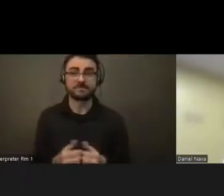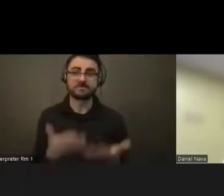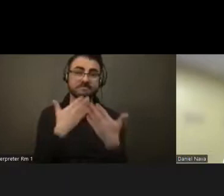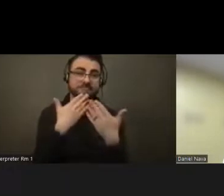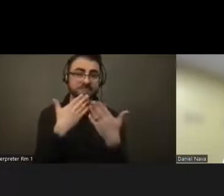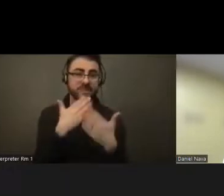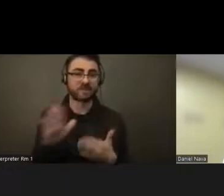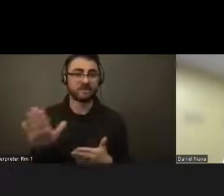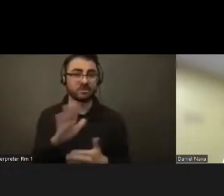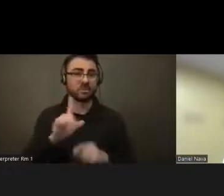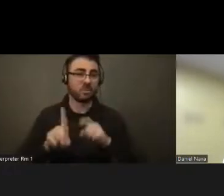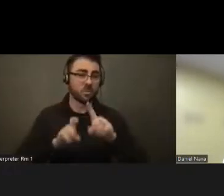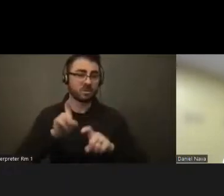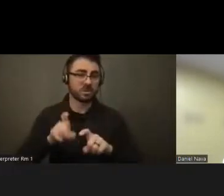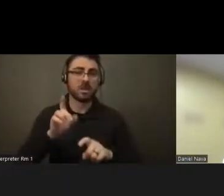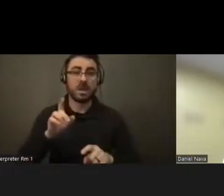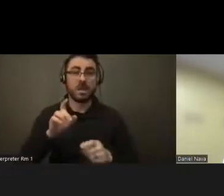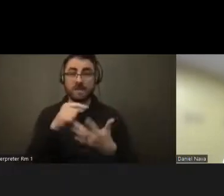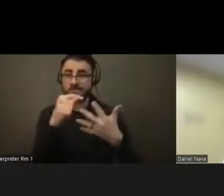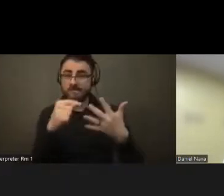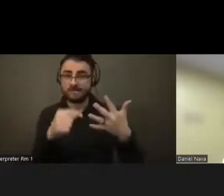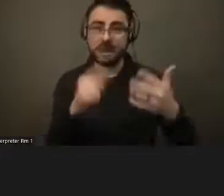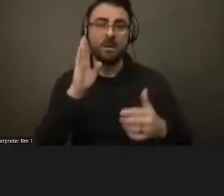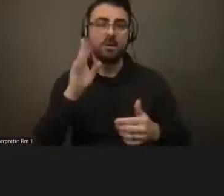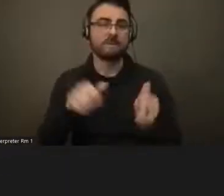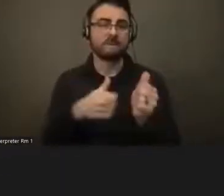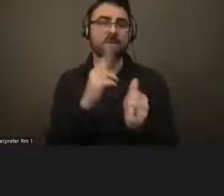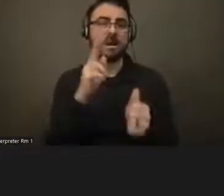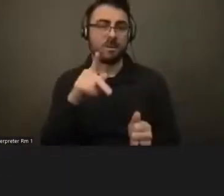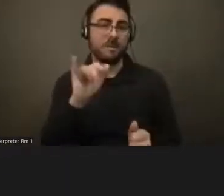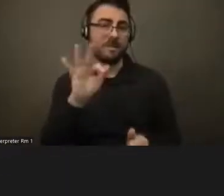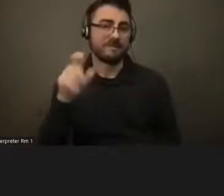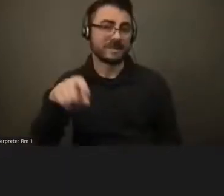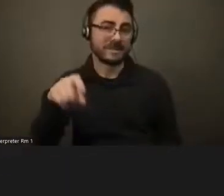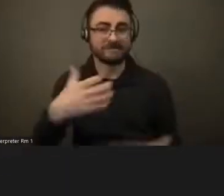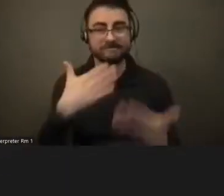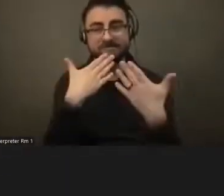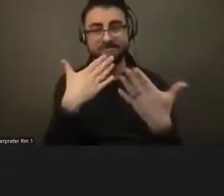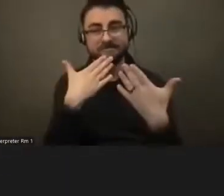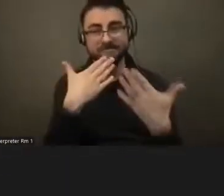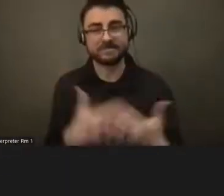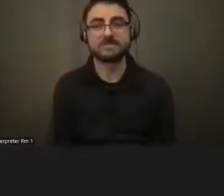will be following up on anything that need to be followed up. Thank you.